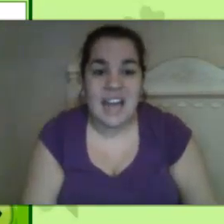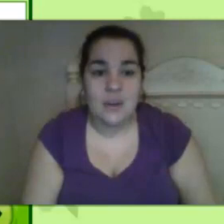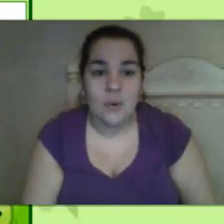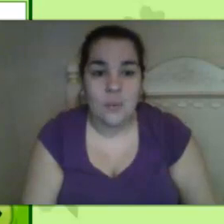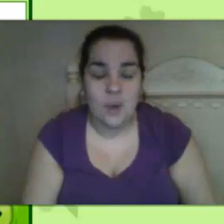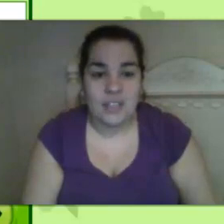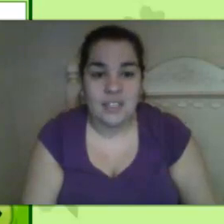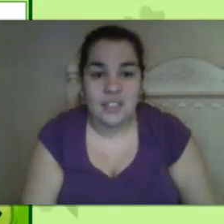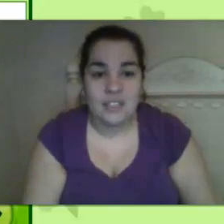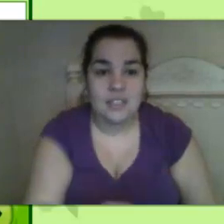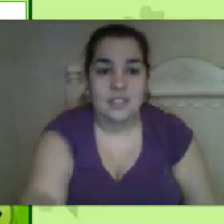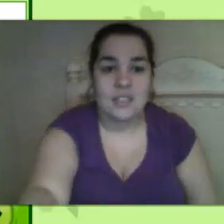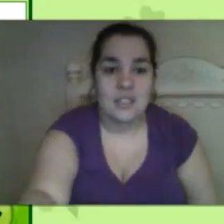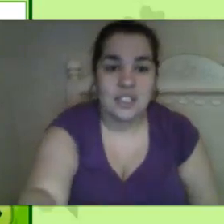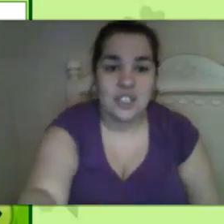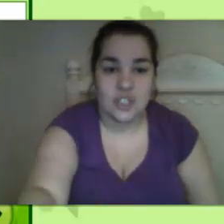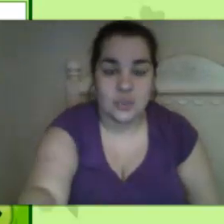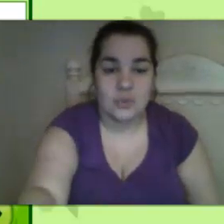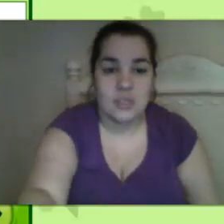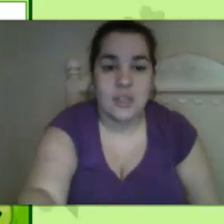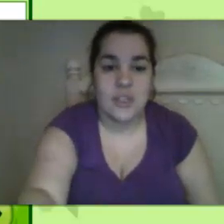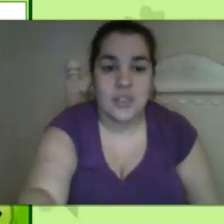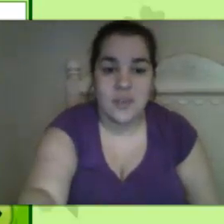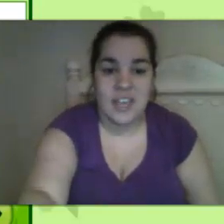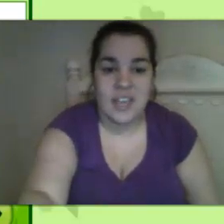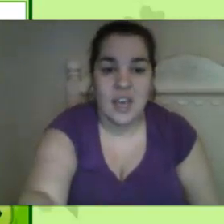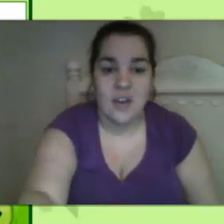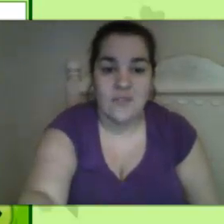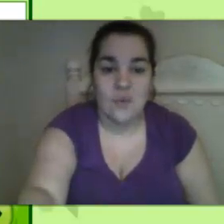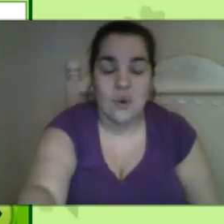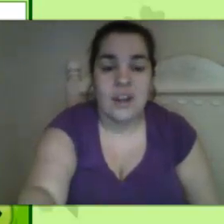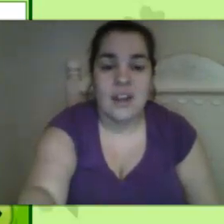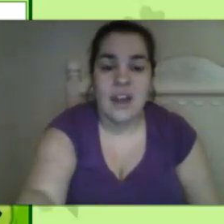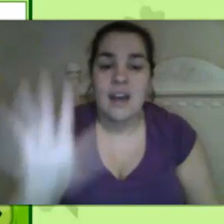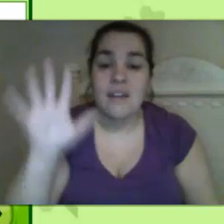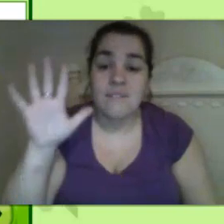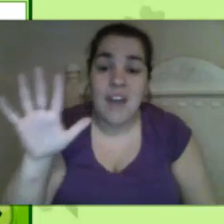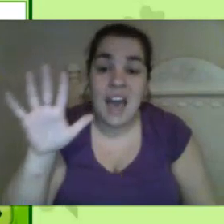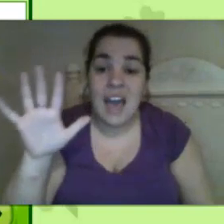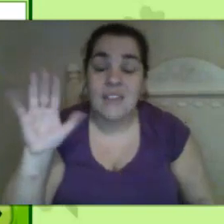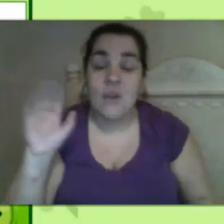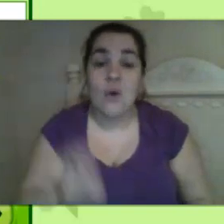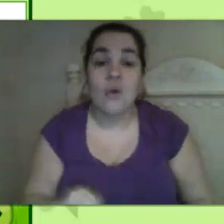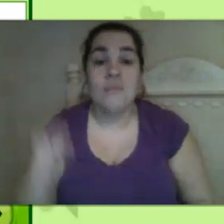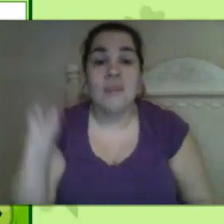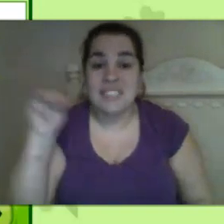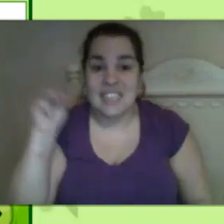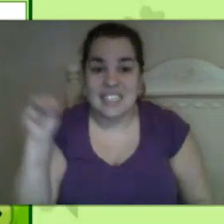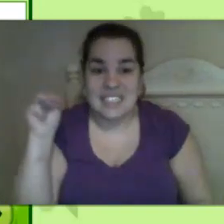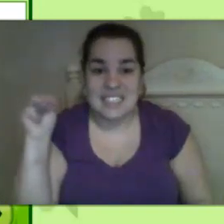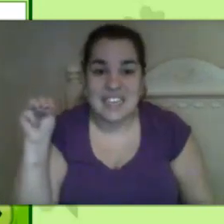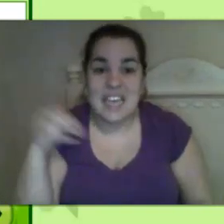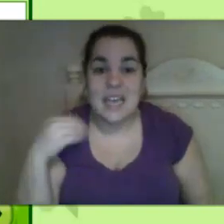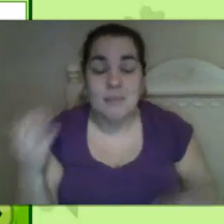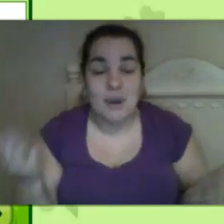We had 1, 2, 3, 4, 5 whole